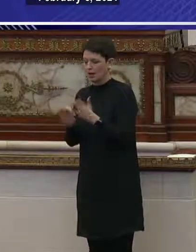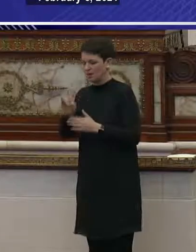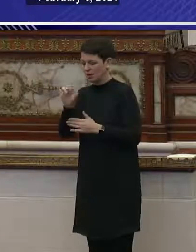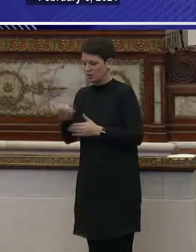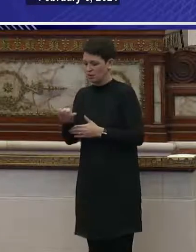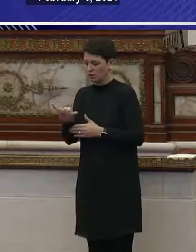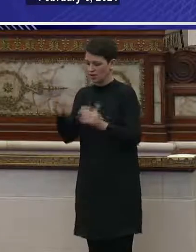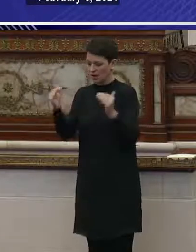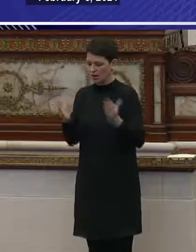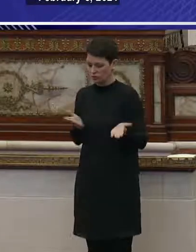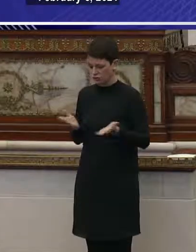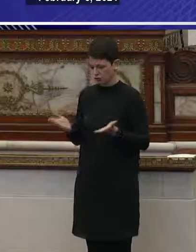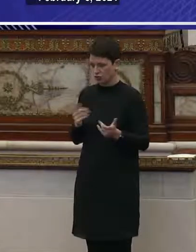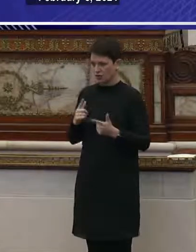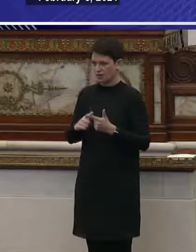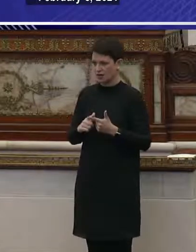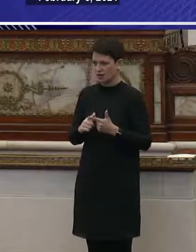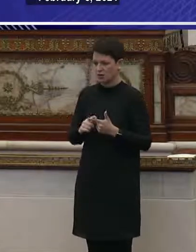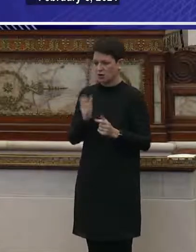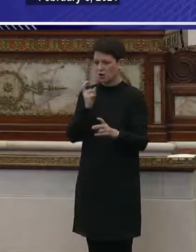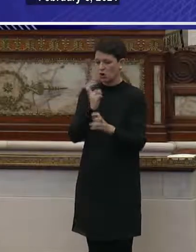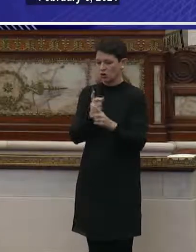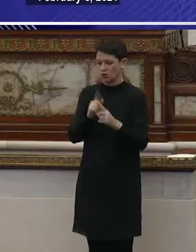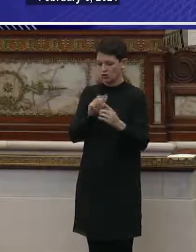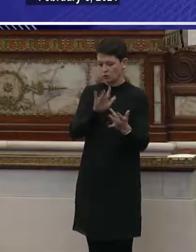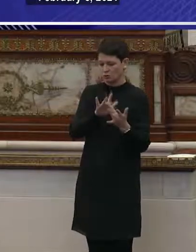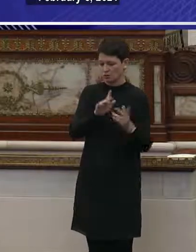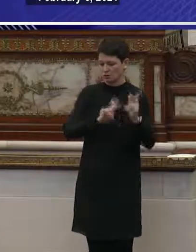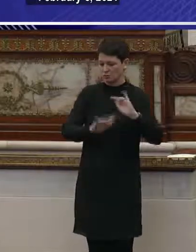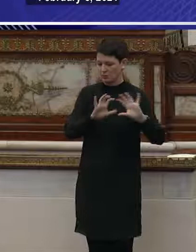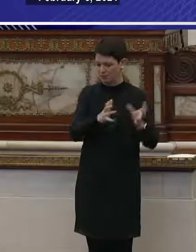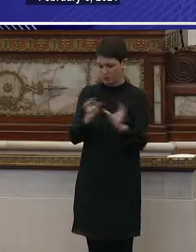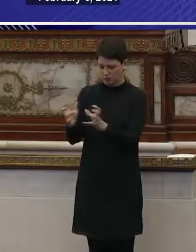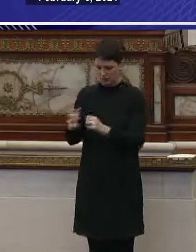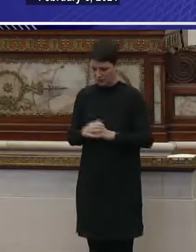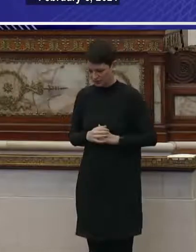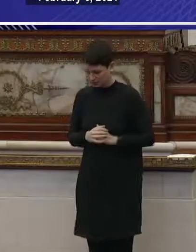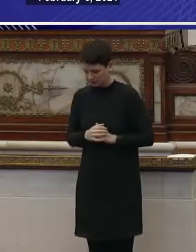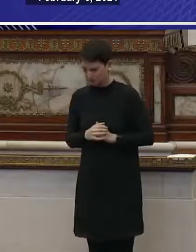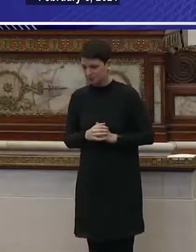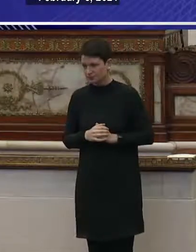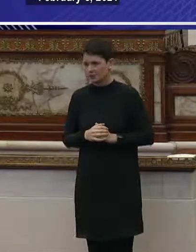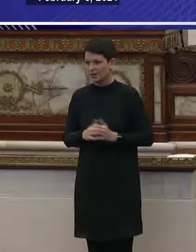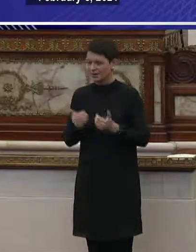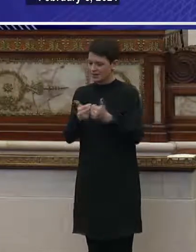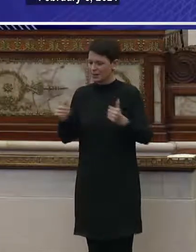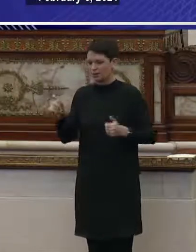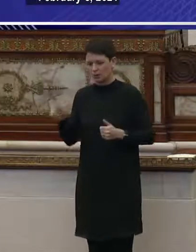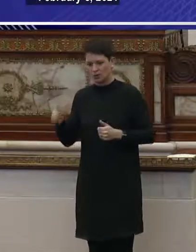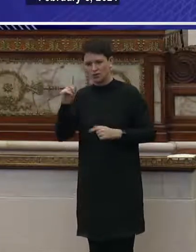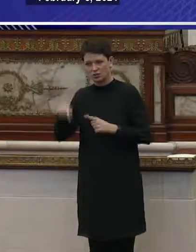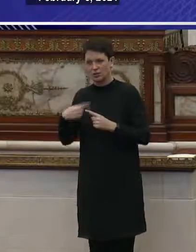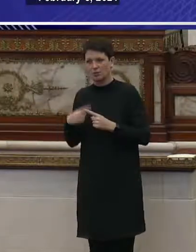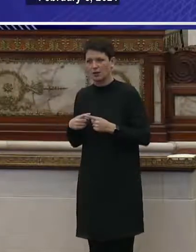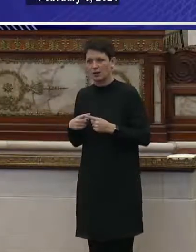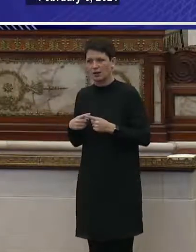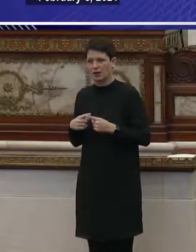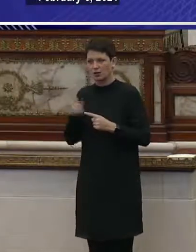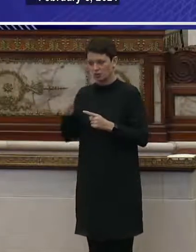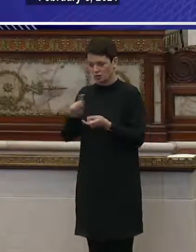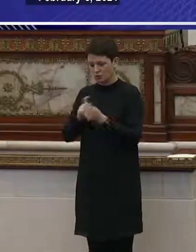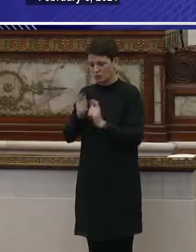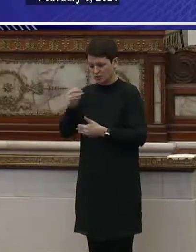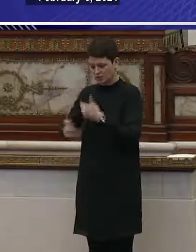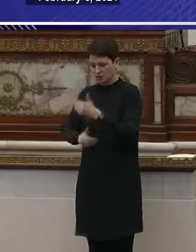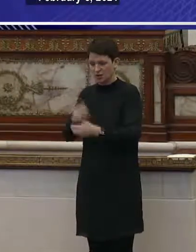underserved, and hard to reach populations. There's a separate question about should we change our